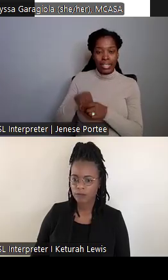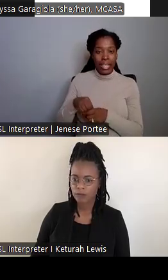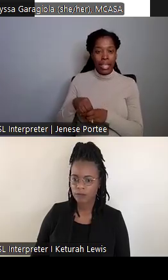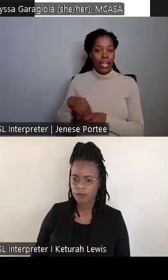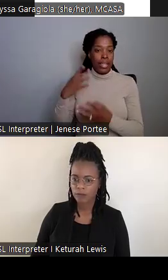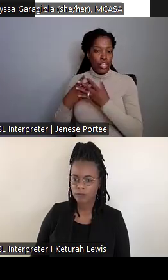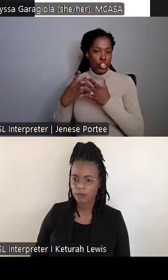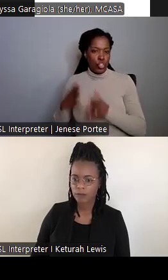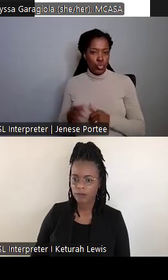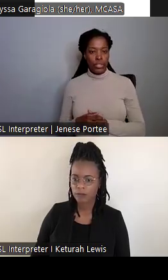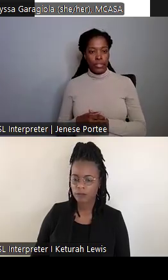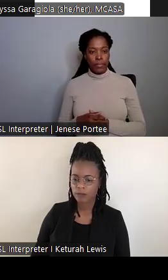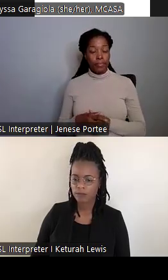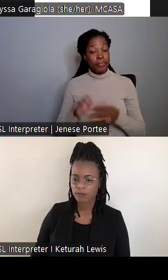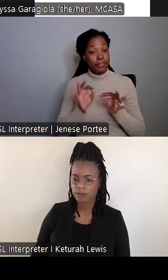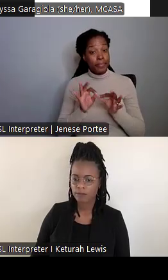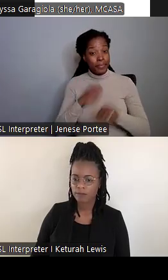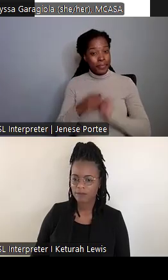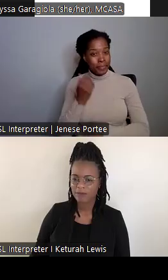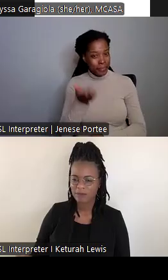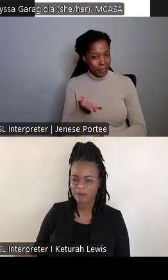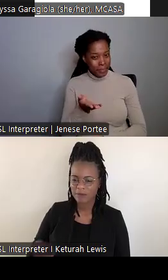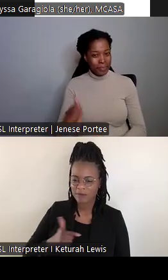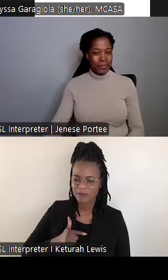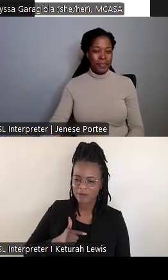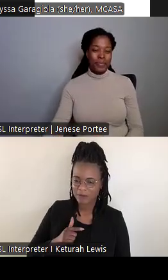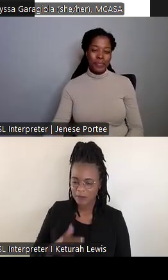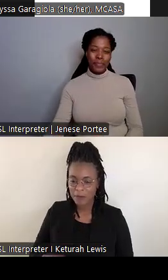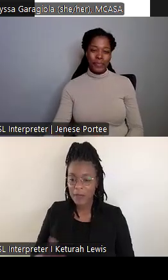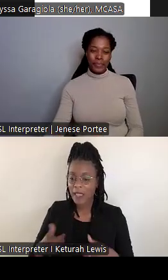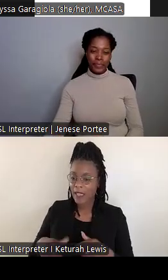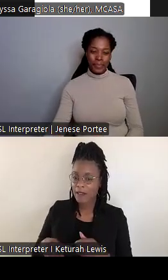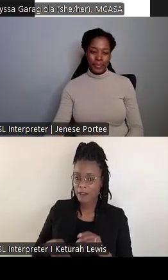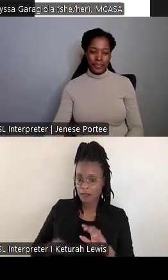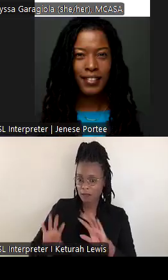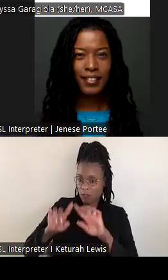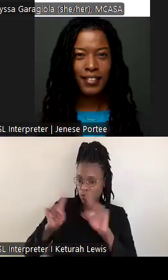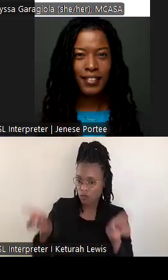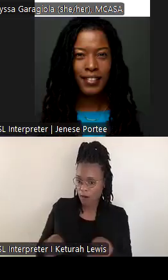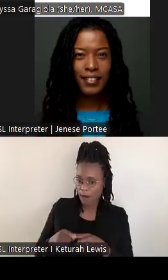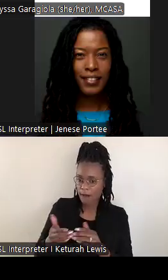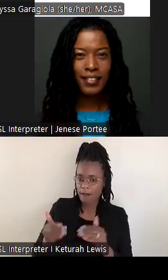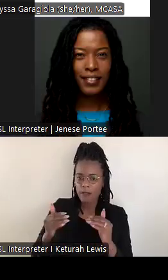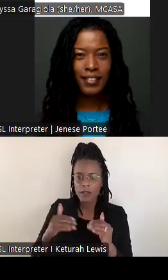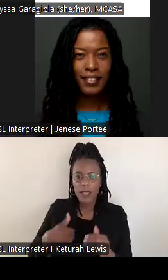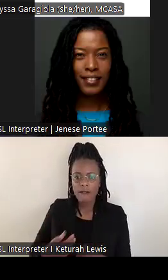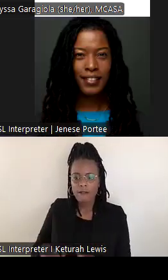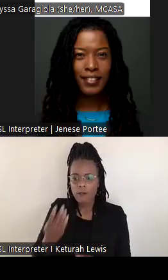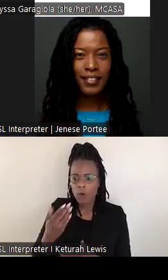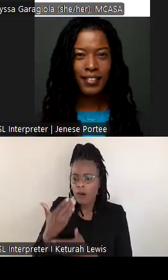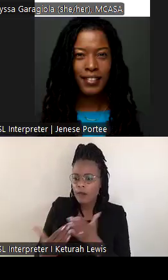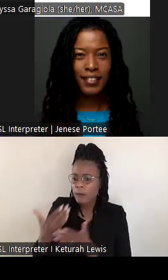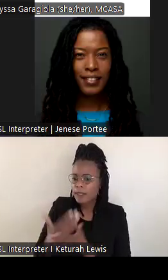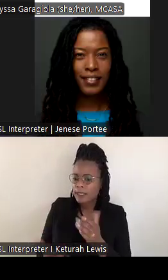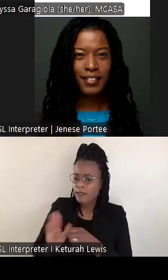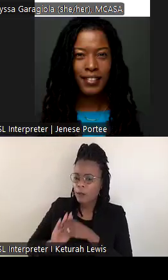So we have a graph for you on the next slide. So this is the 4 elements of oppression, and we're going to go through these